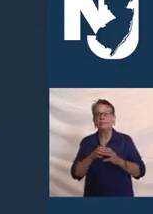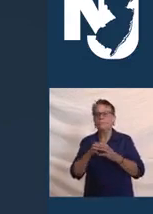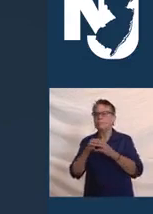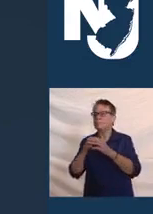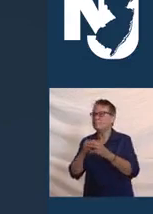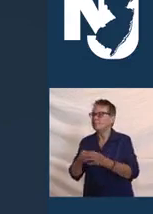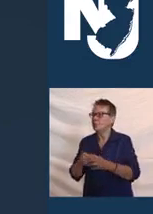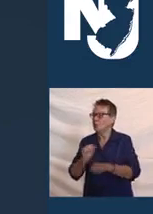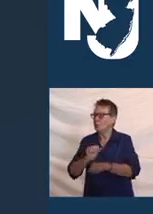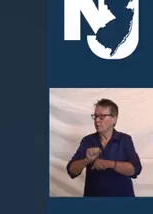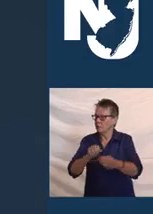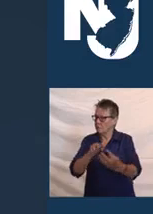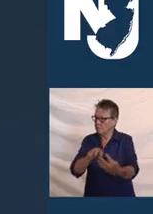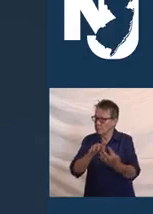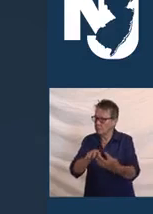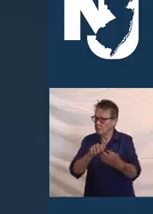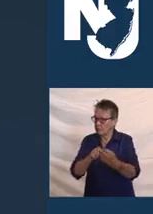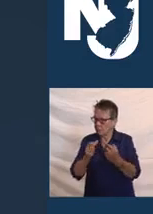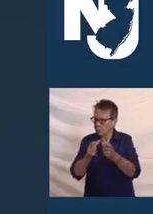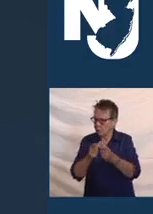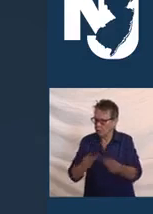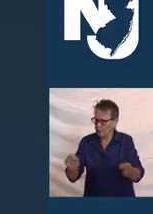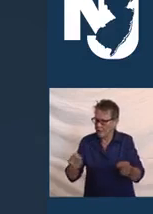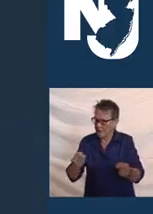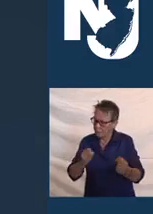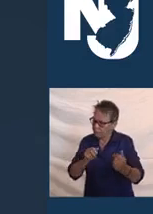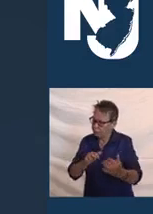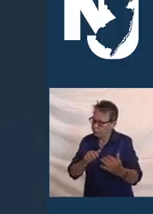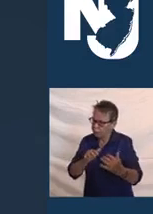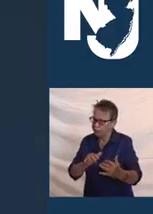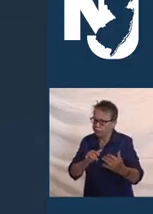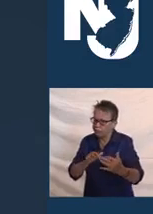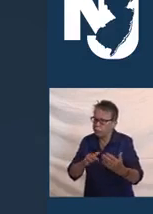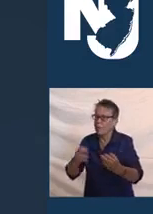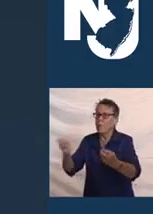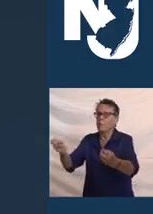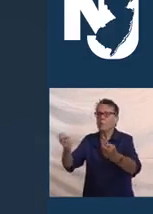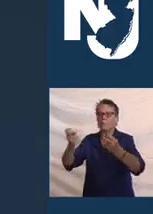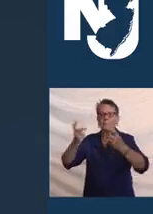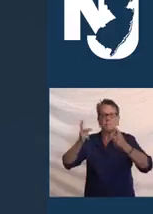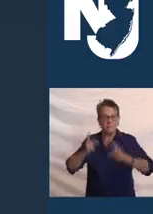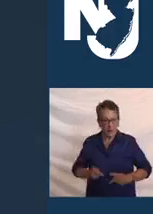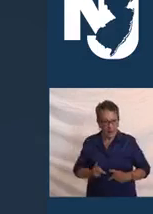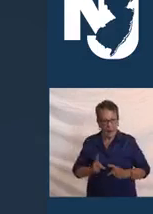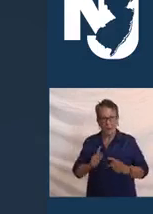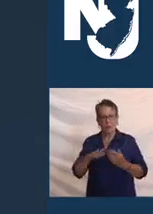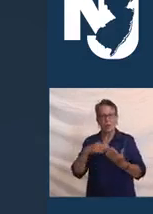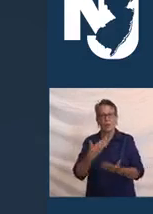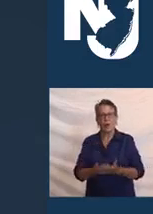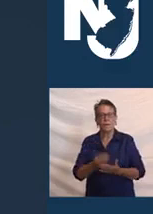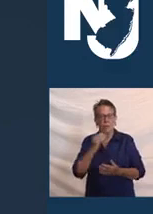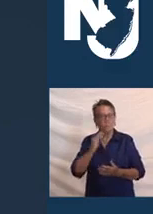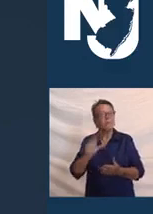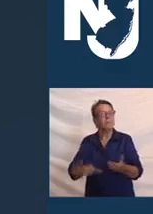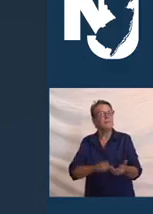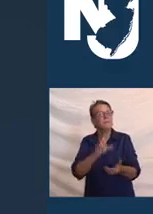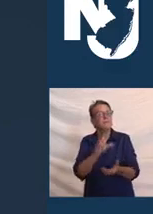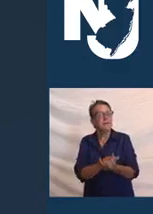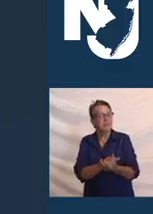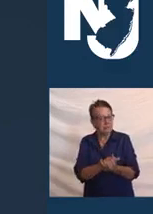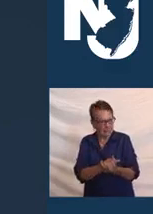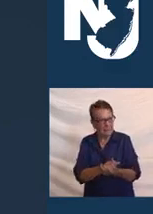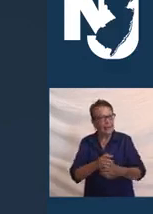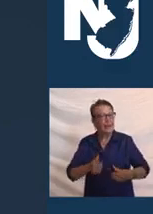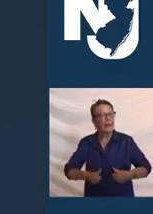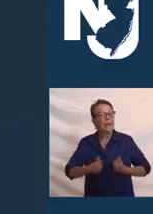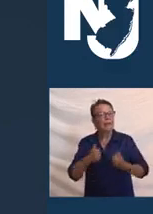from the Pacific Theater, he married his wife, Christine, started a family, and settled in Bound Brook. Professionally,